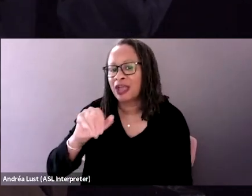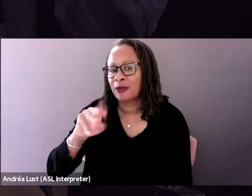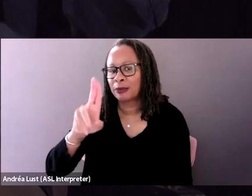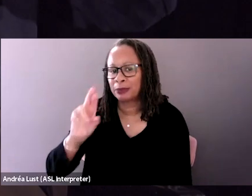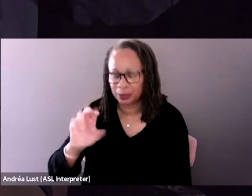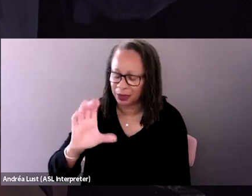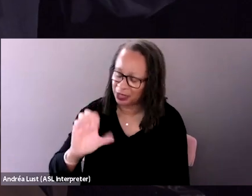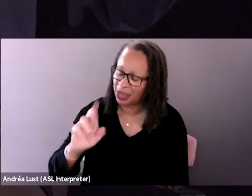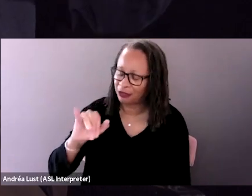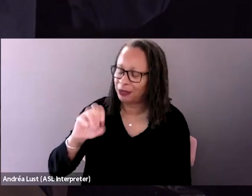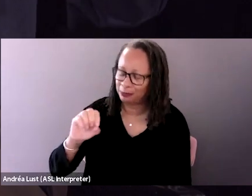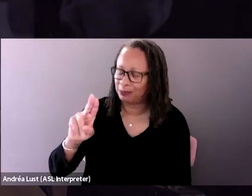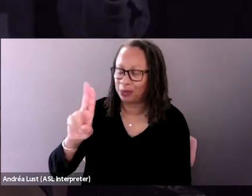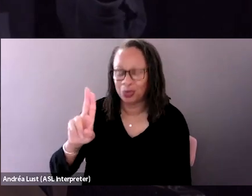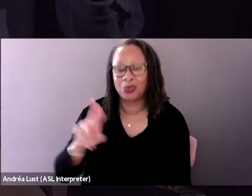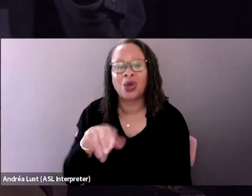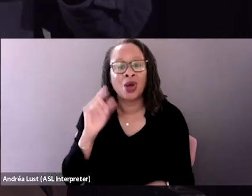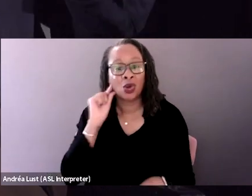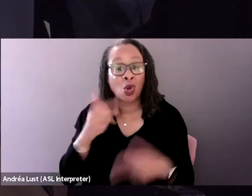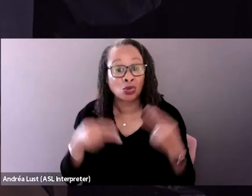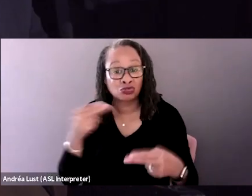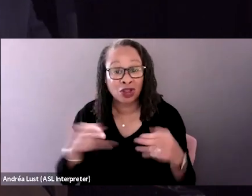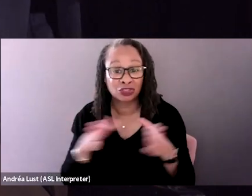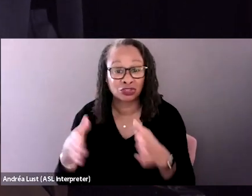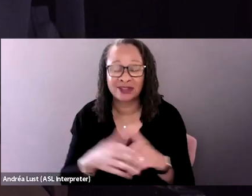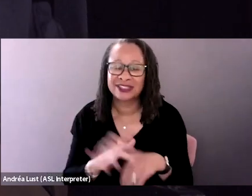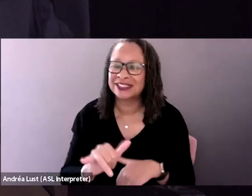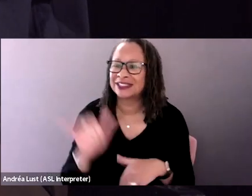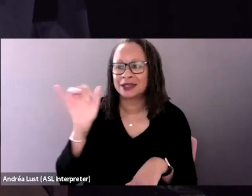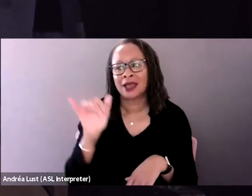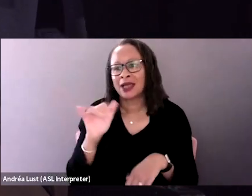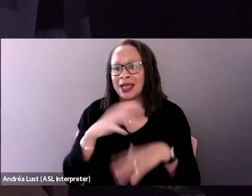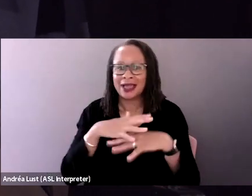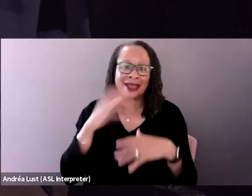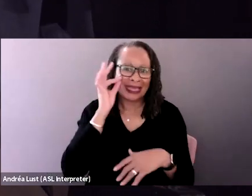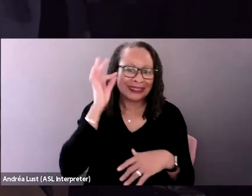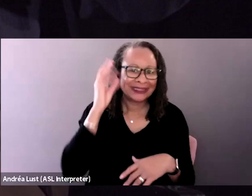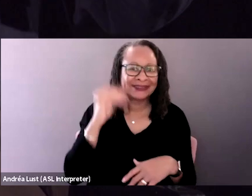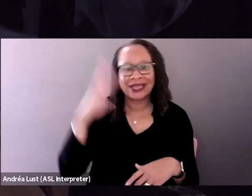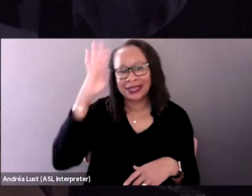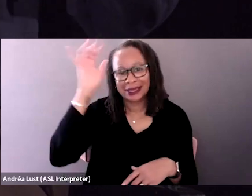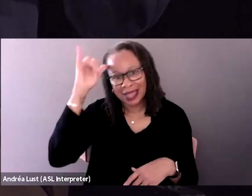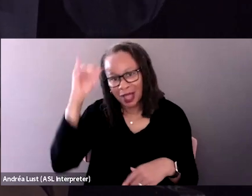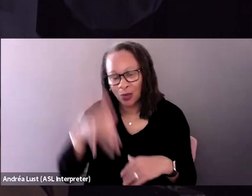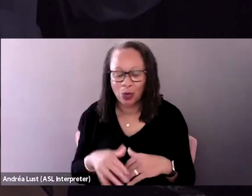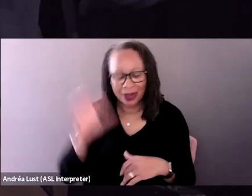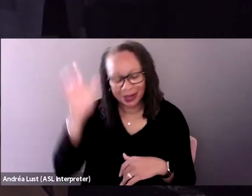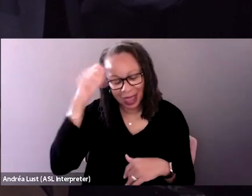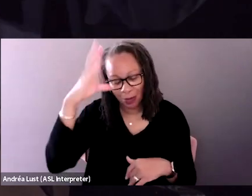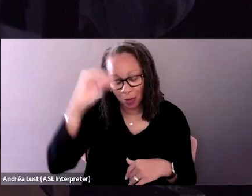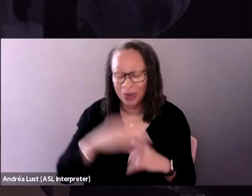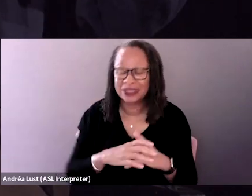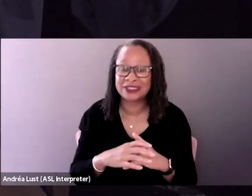of cowboys and Indians and Indian cowboys where, you know, the bastions of empire of the Catholic Church are